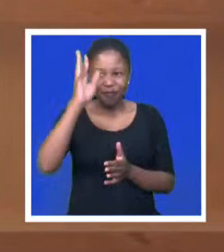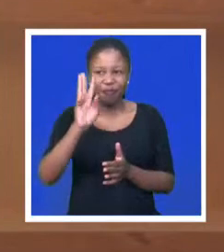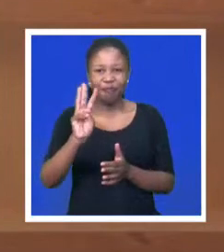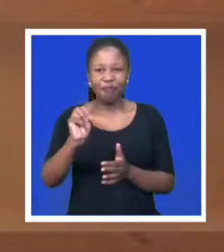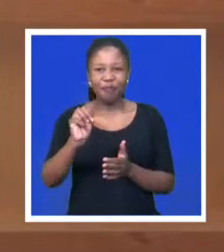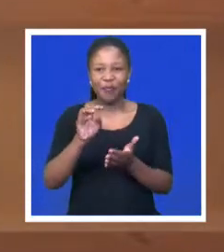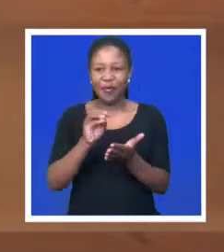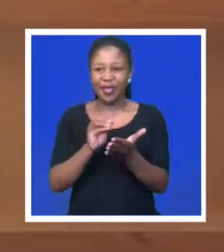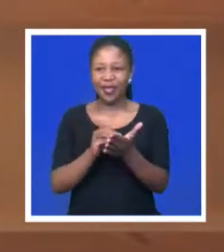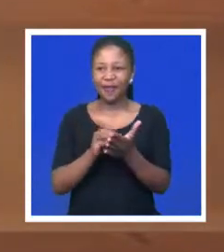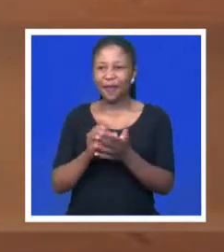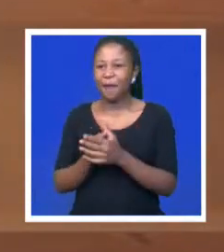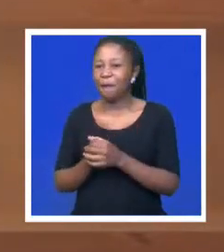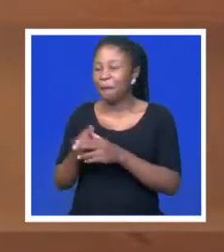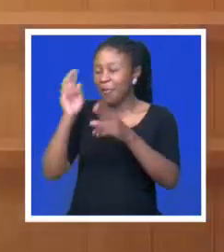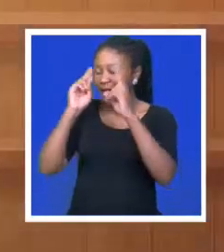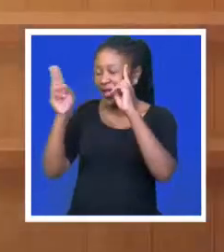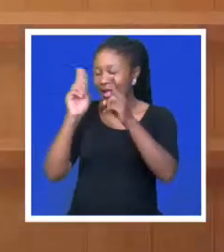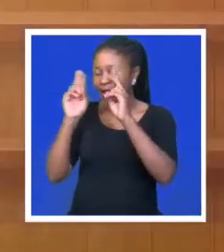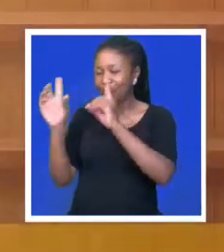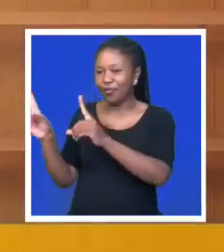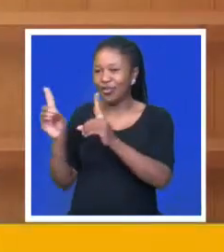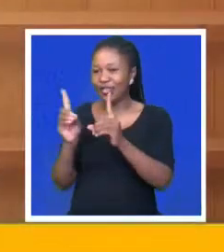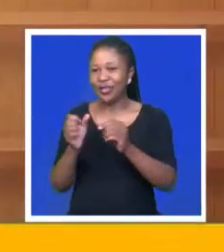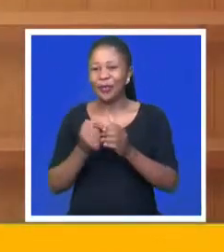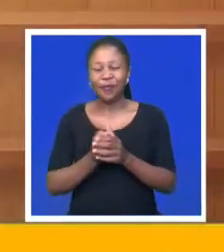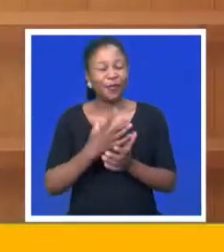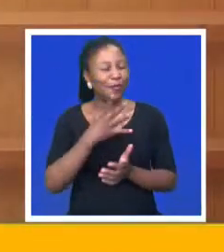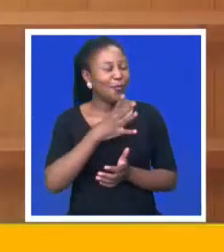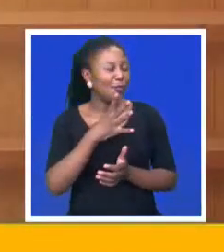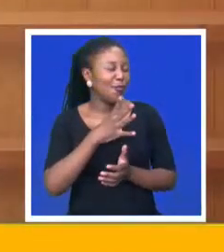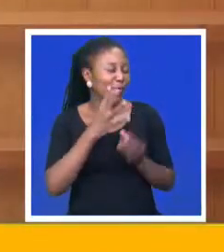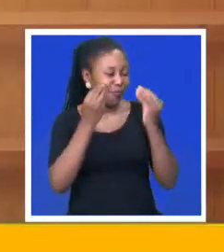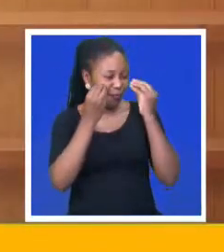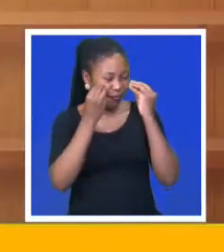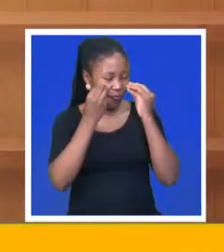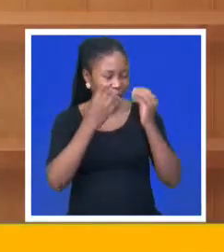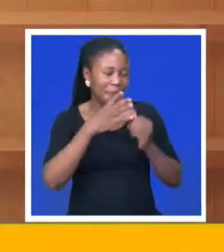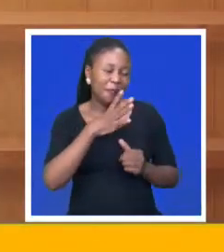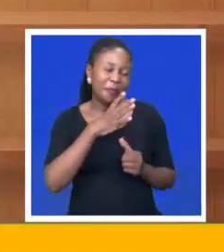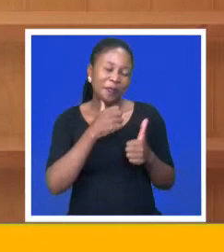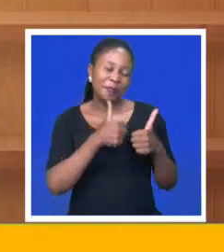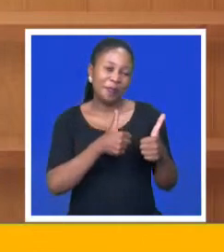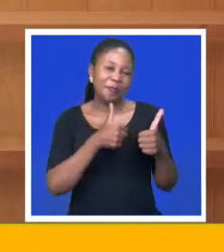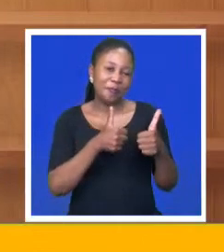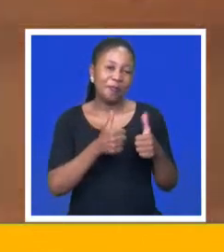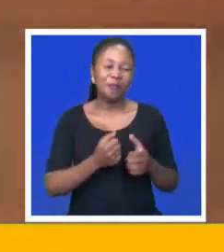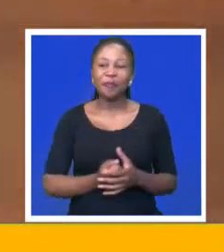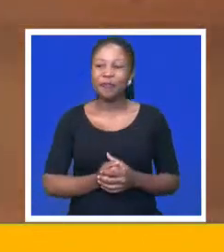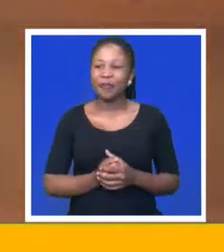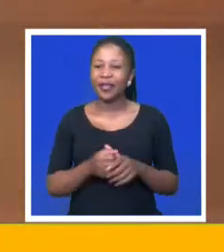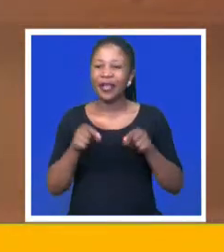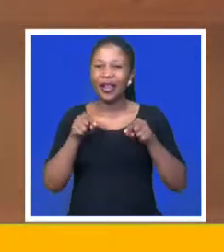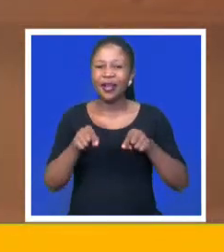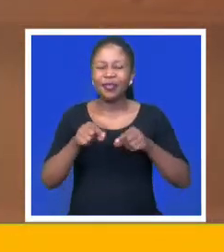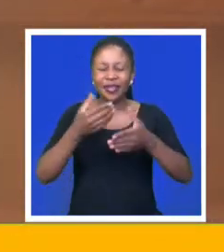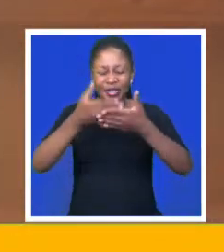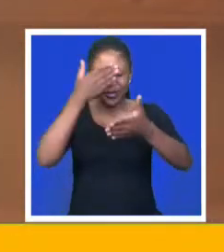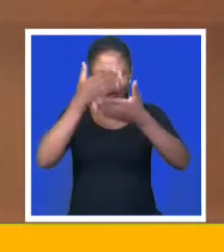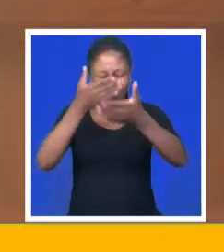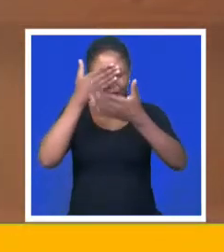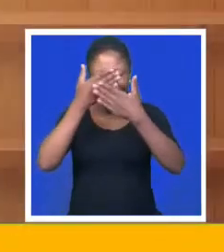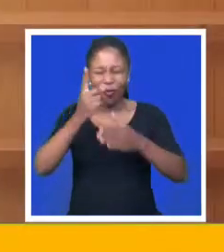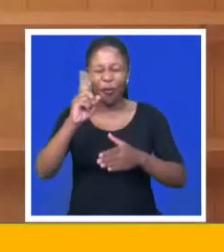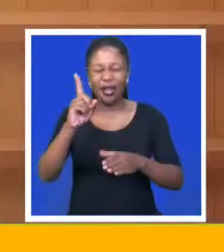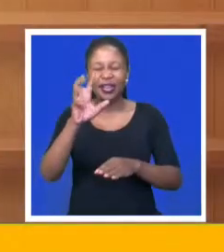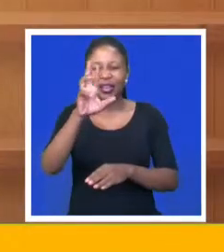Hadebe. Samukeliso, how are you this afternoon? I'm good, Nogwazi. How are you? I'm doing good, thank you very much. What are we learning about today on